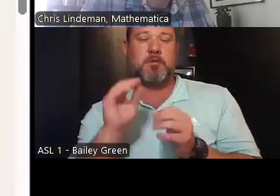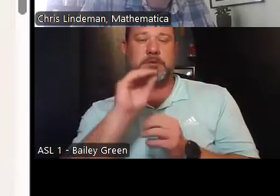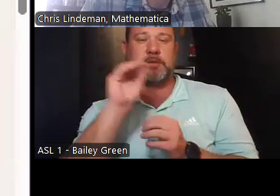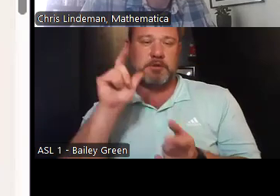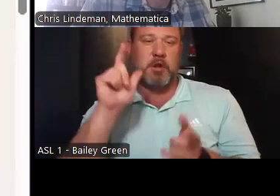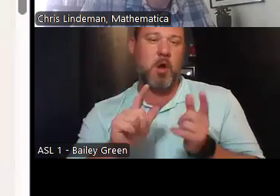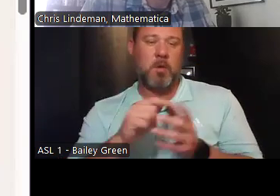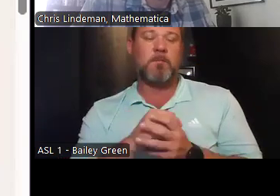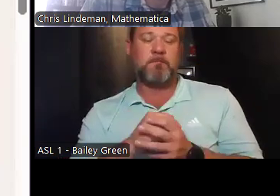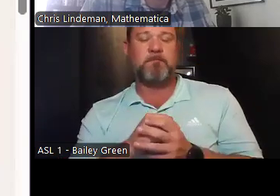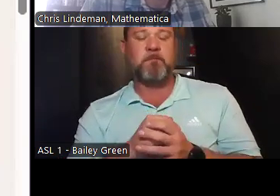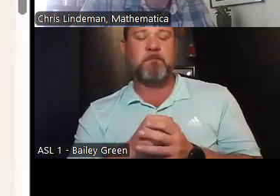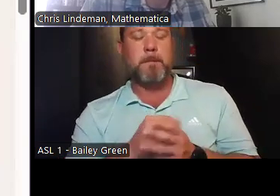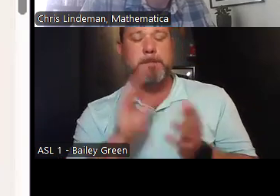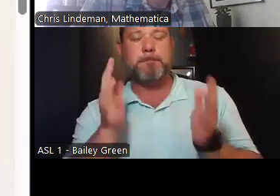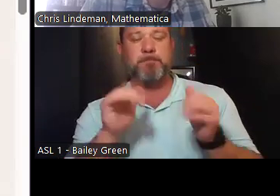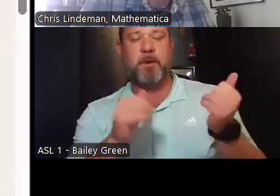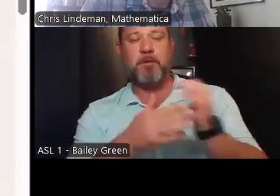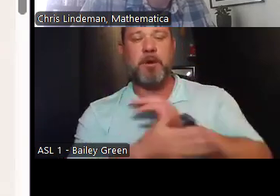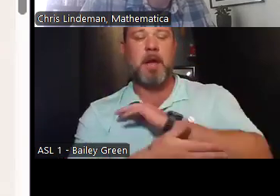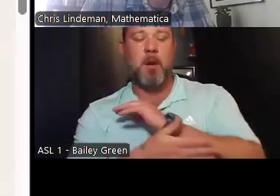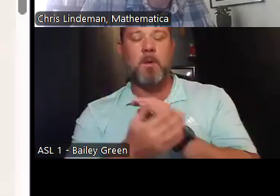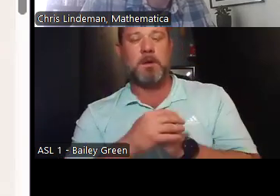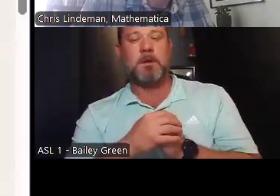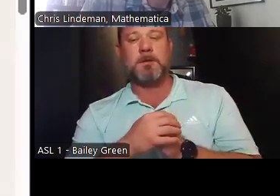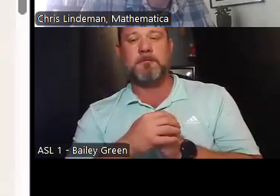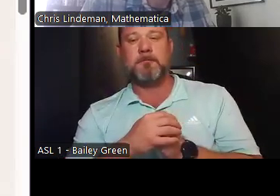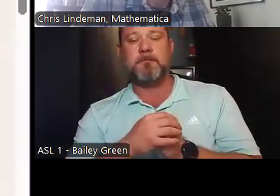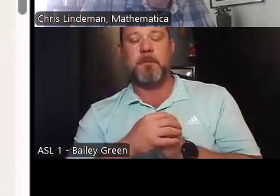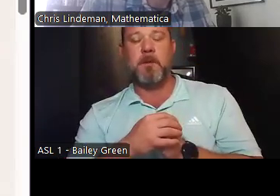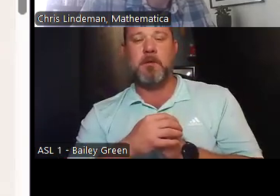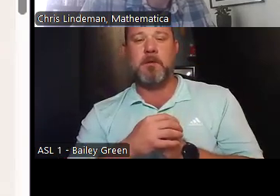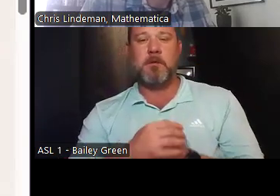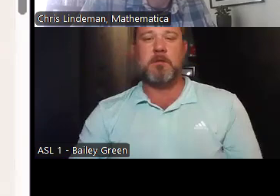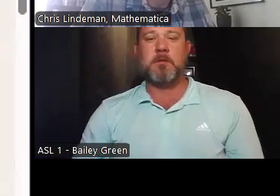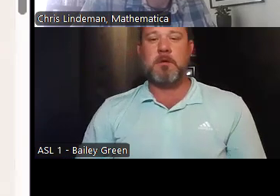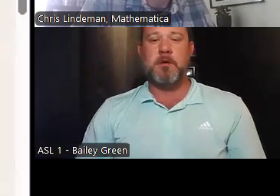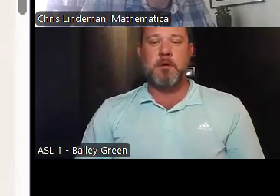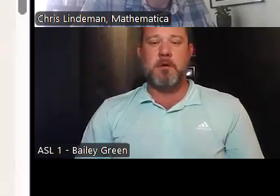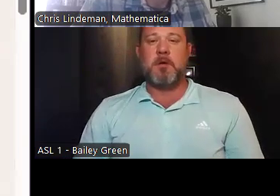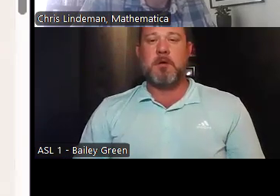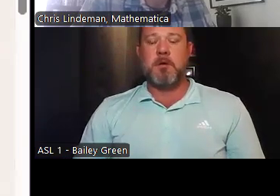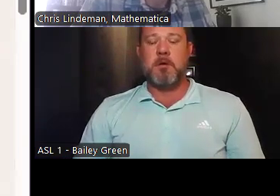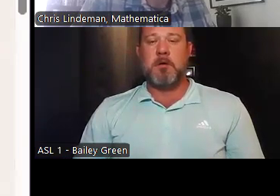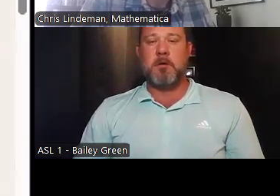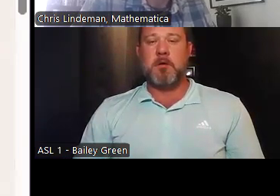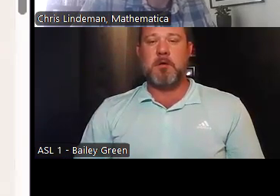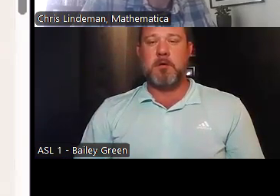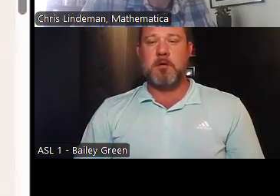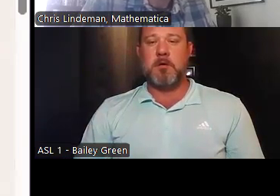quite low compared to other counties, but they are provided this in-home supportive services.